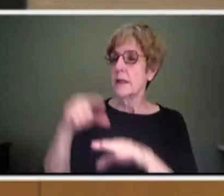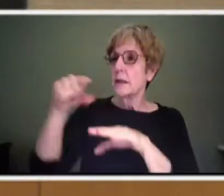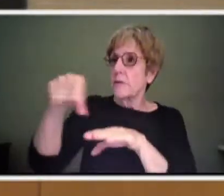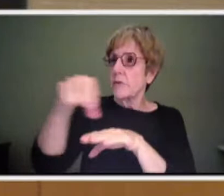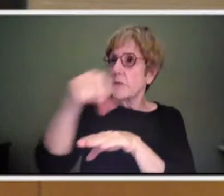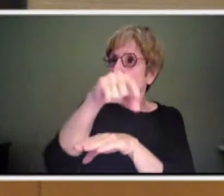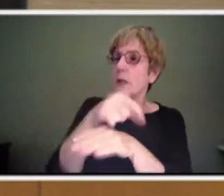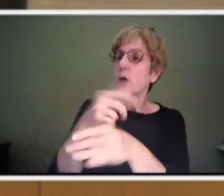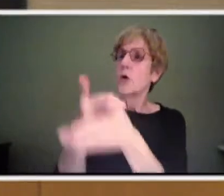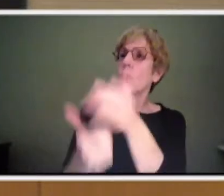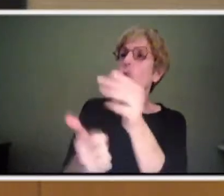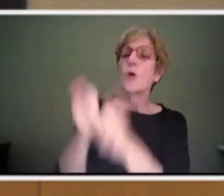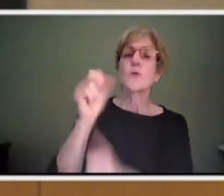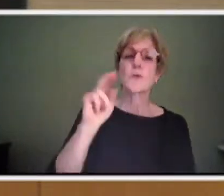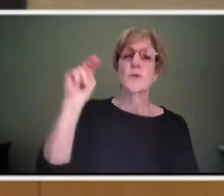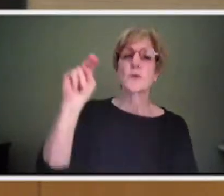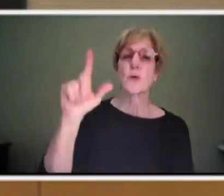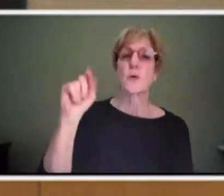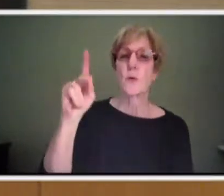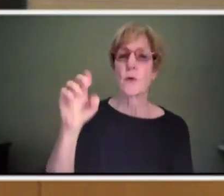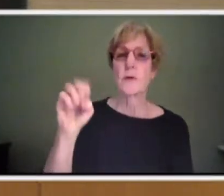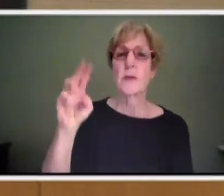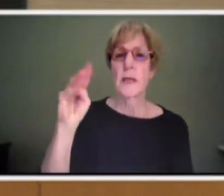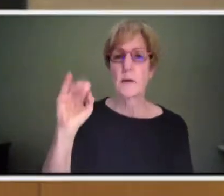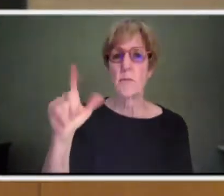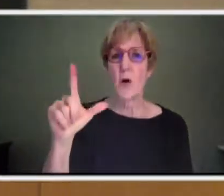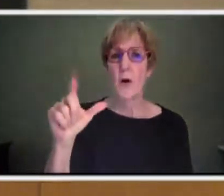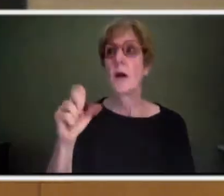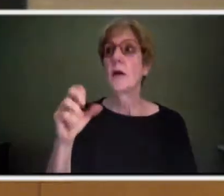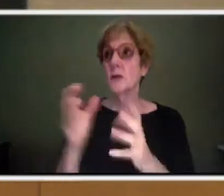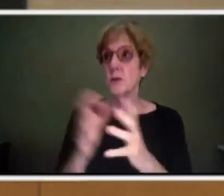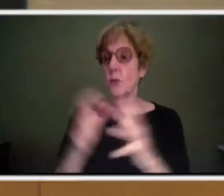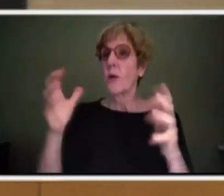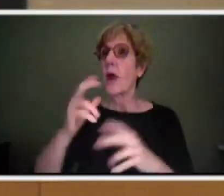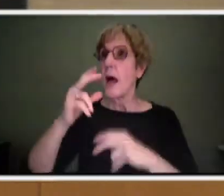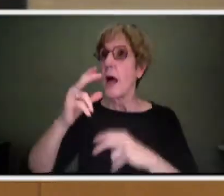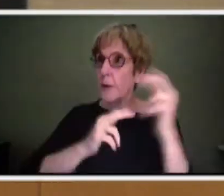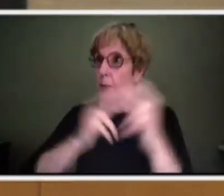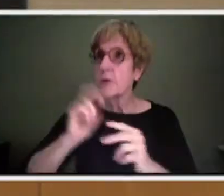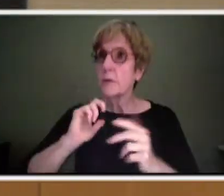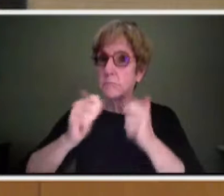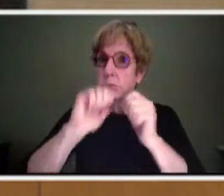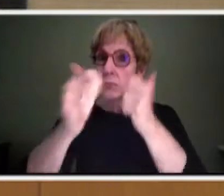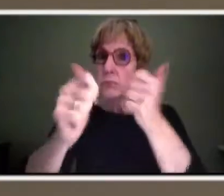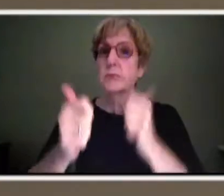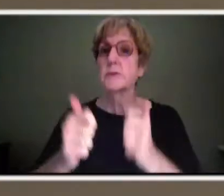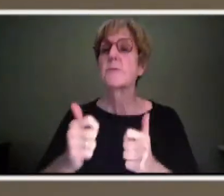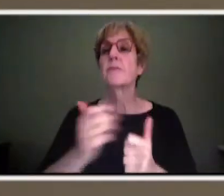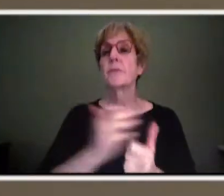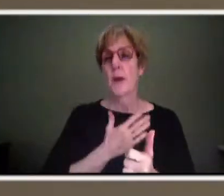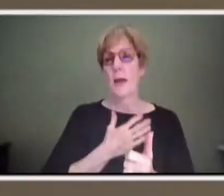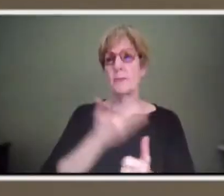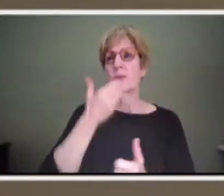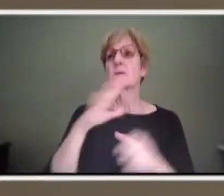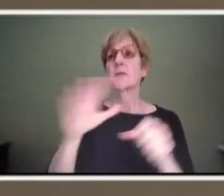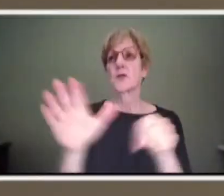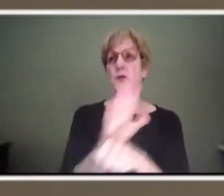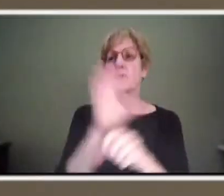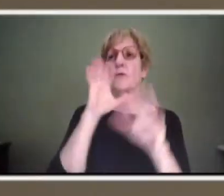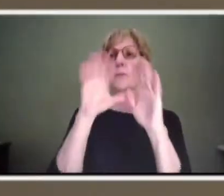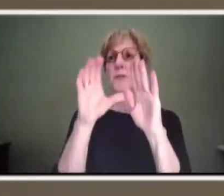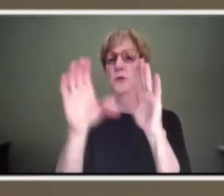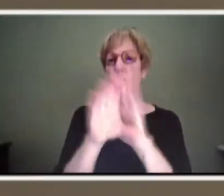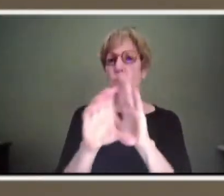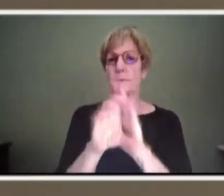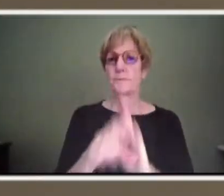North Lake Mall itself. So there's quite a bit of activity in the area, but yeah, we'll be happy to send that along to you. Right. And so that's the